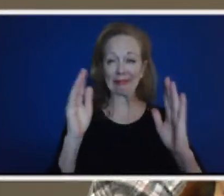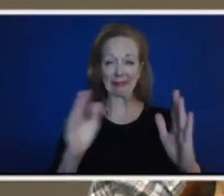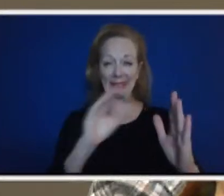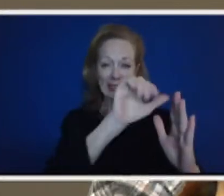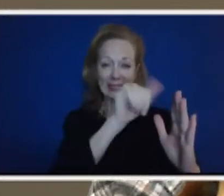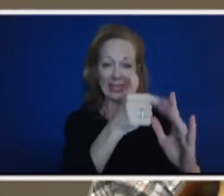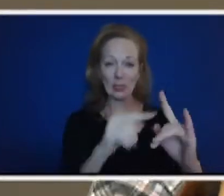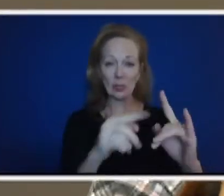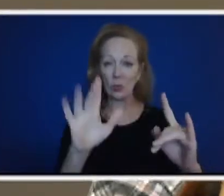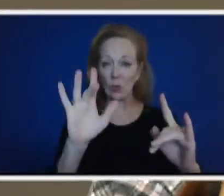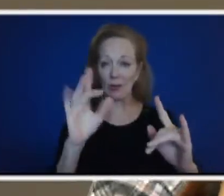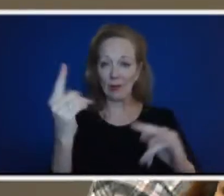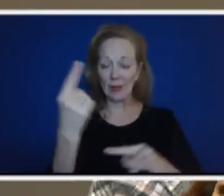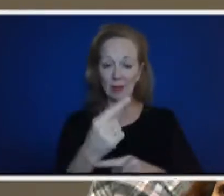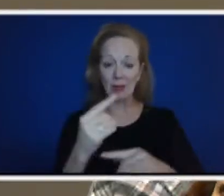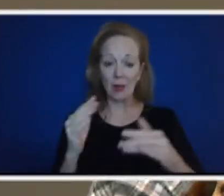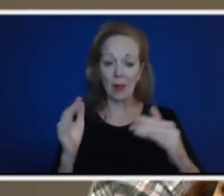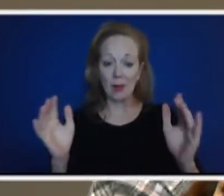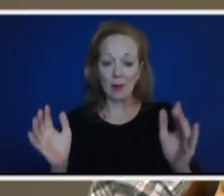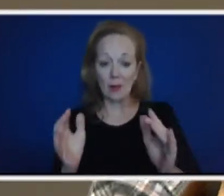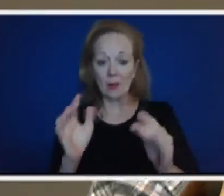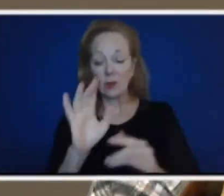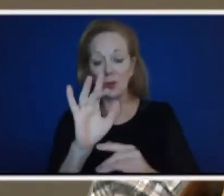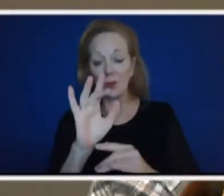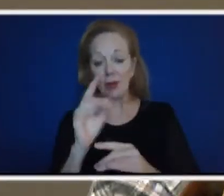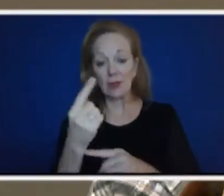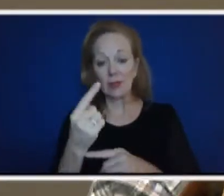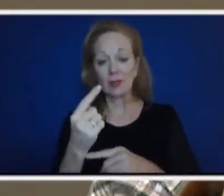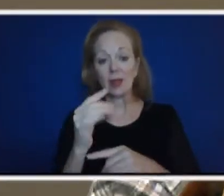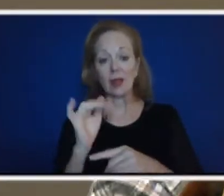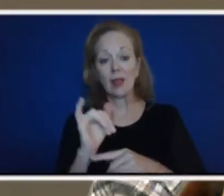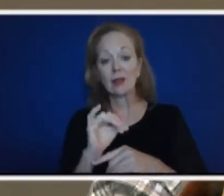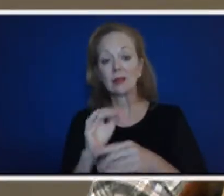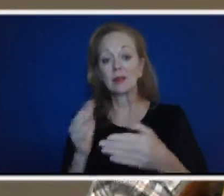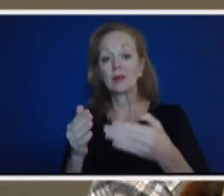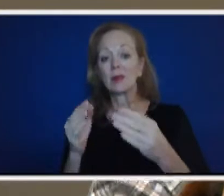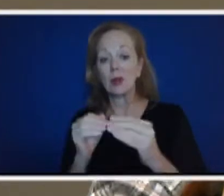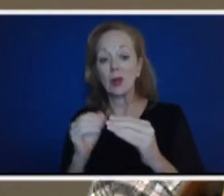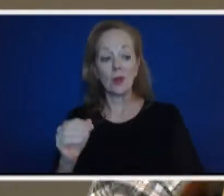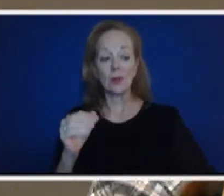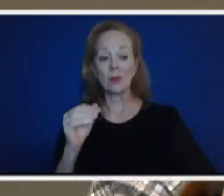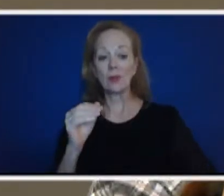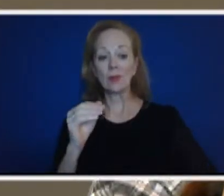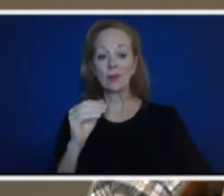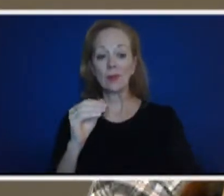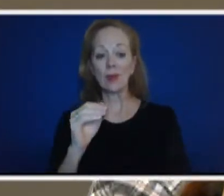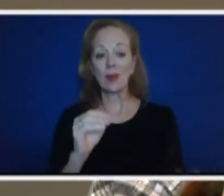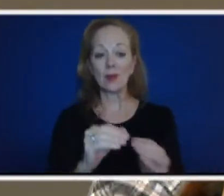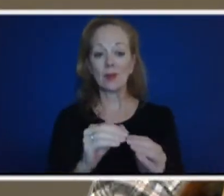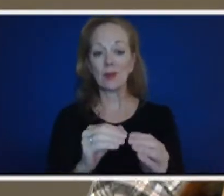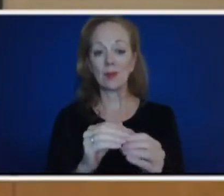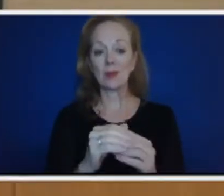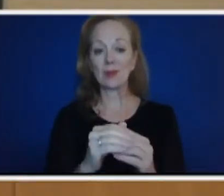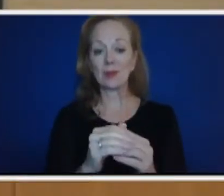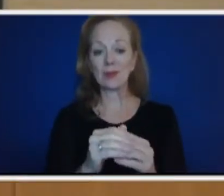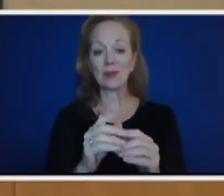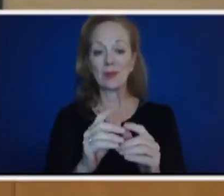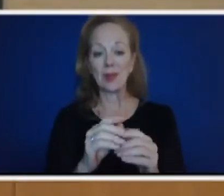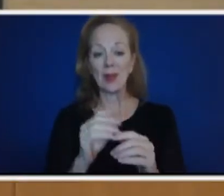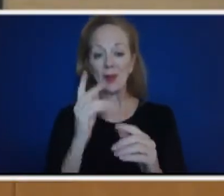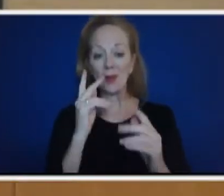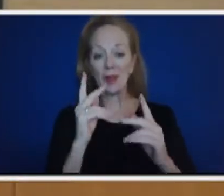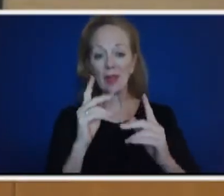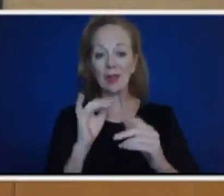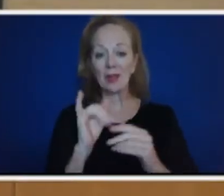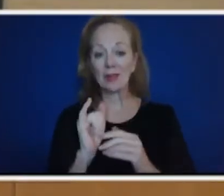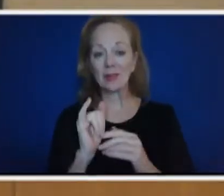were to push it more towards 25 days, I think that will give a little bit of more cushion. So, and we've looked at that. The challenge with